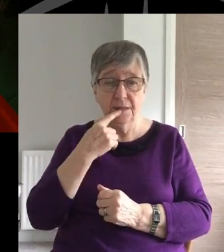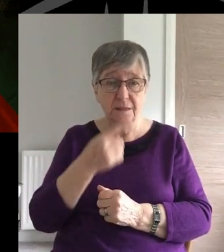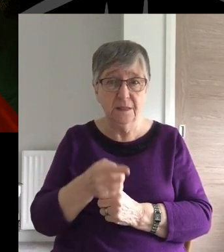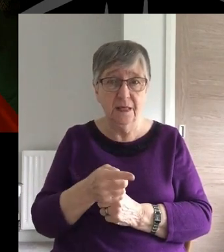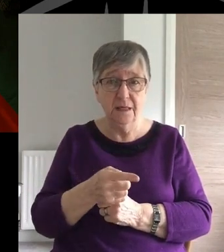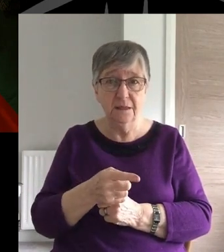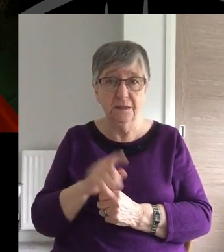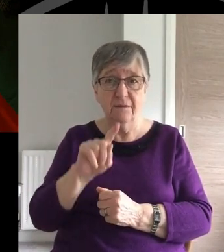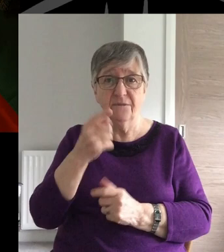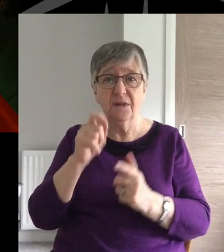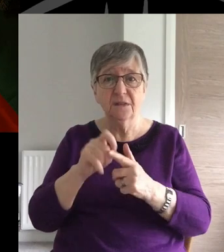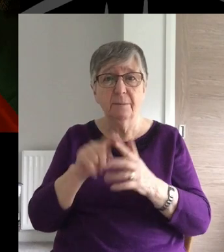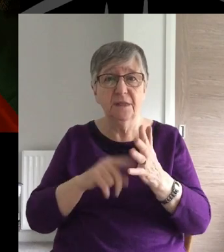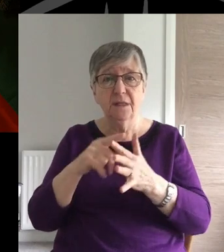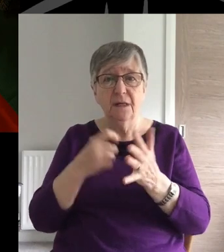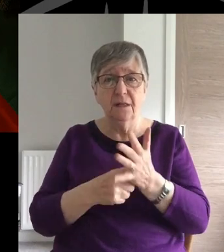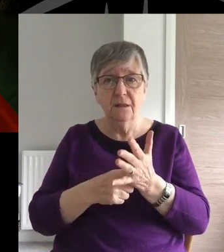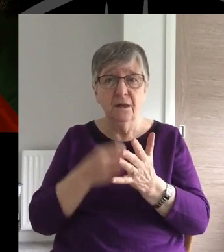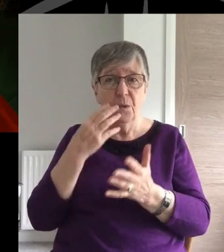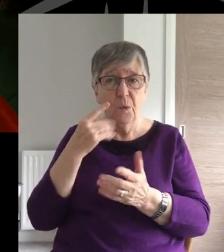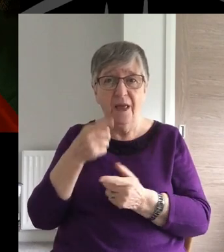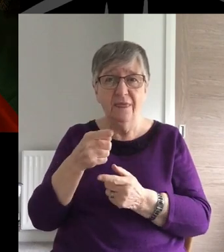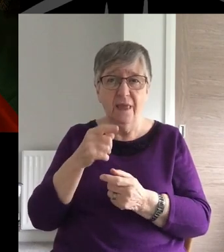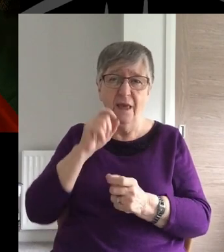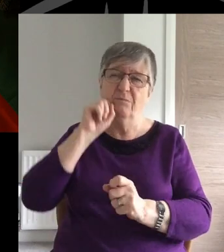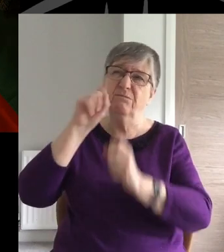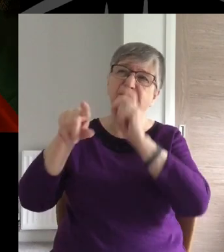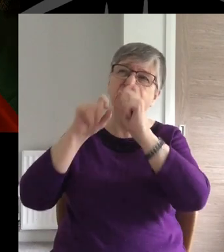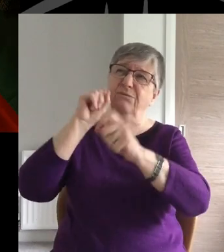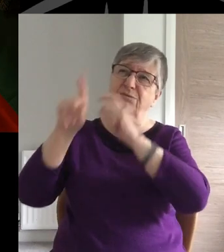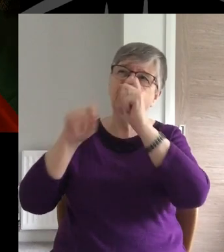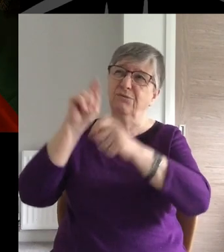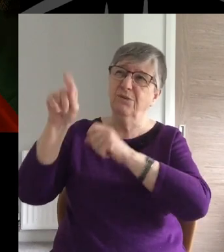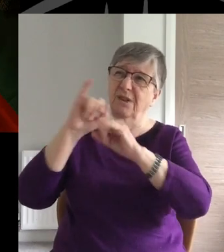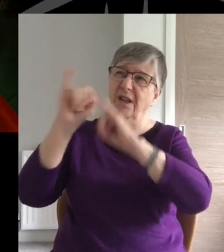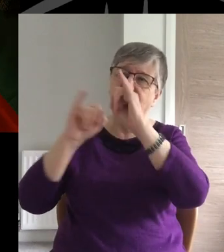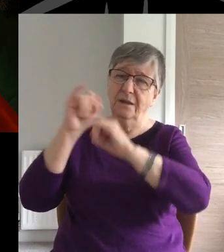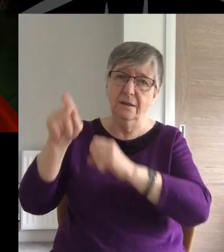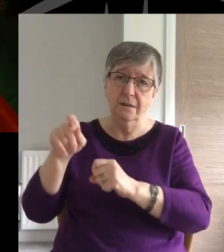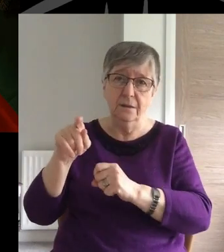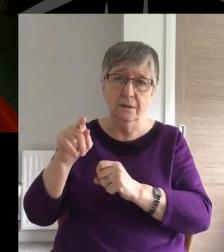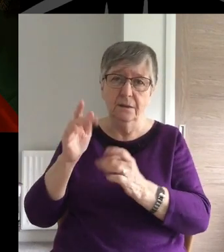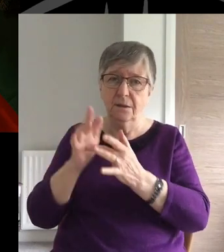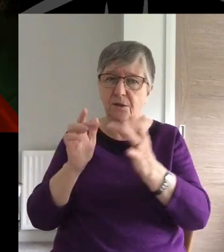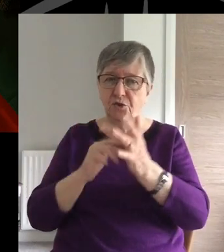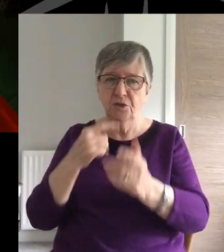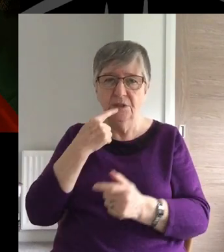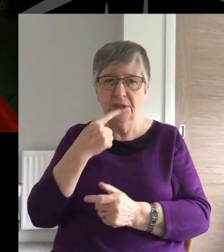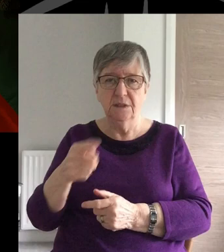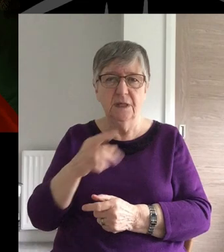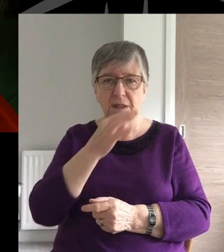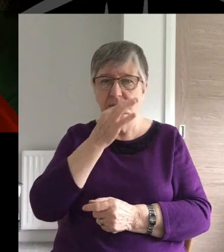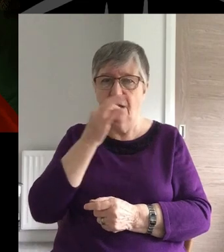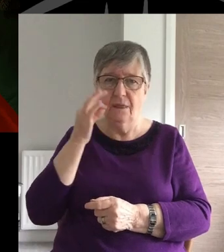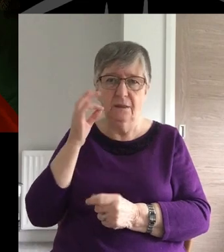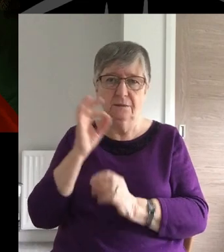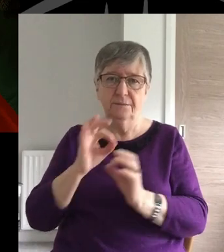And as it says in 1 Peter 2, when they hurled their insults at him, he did not